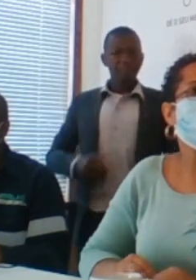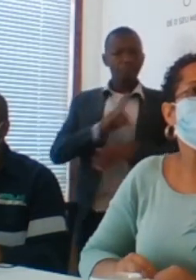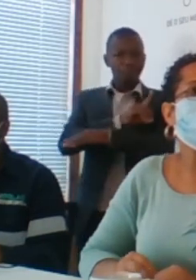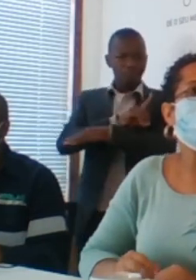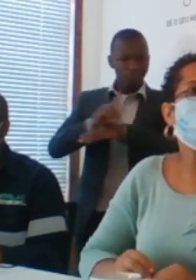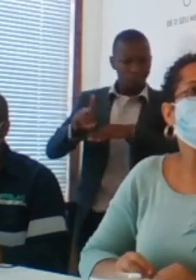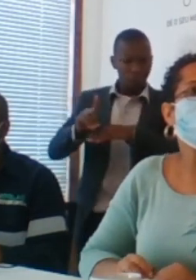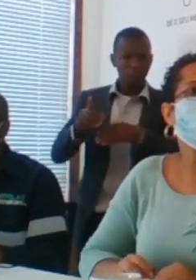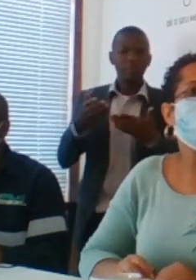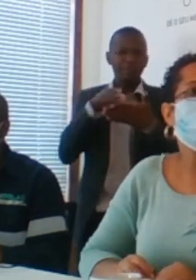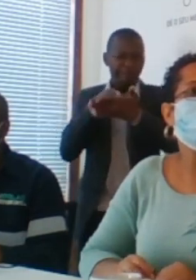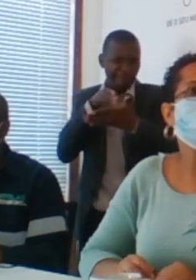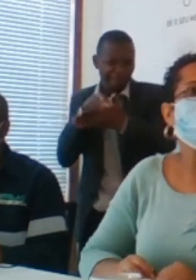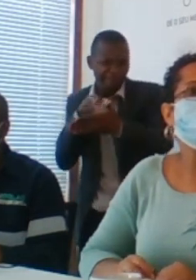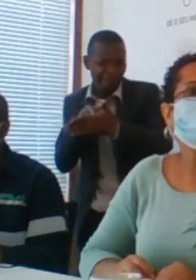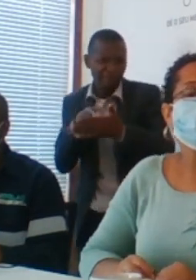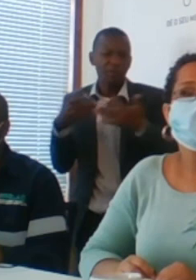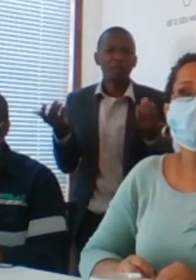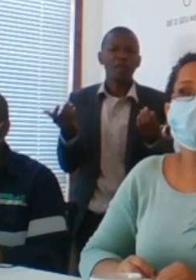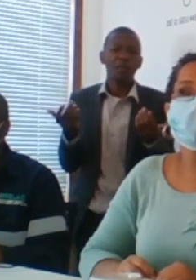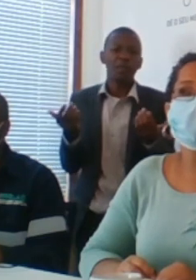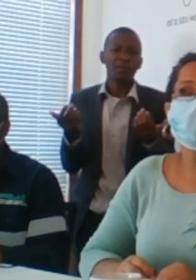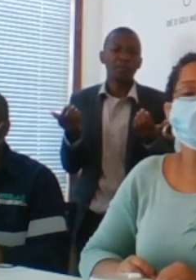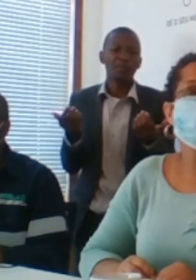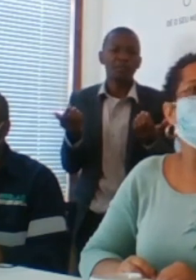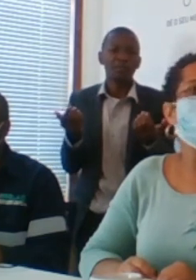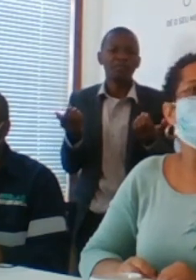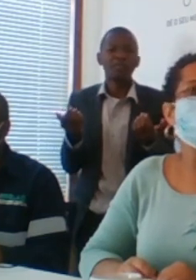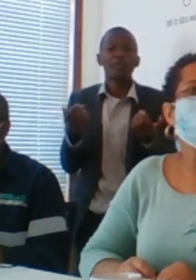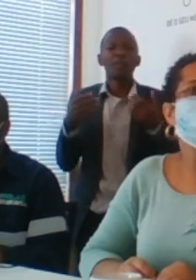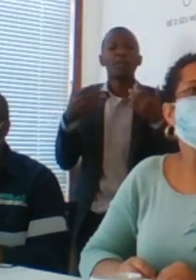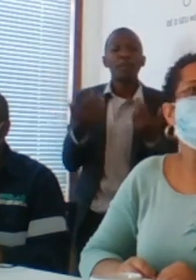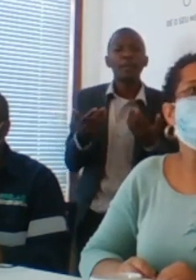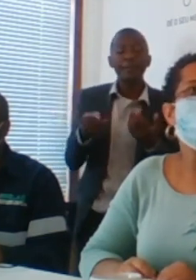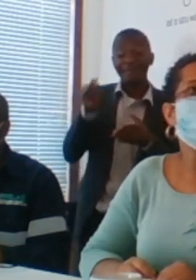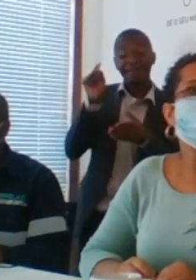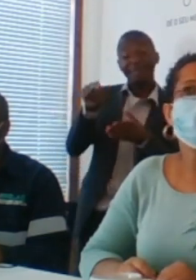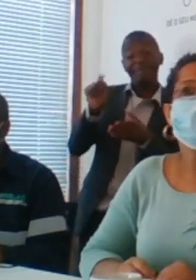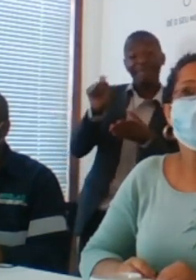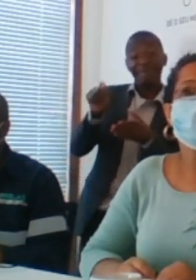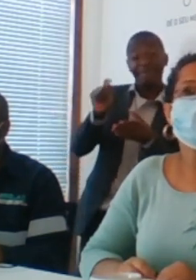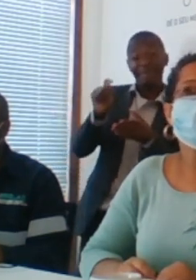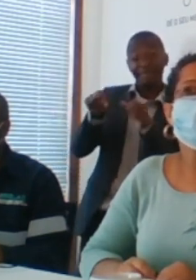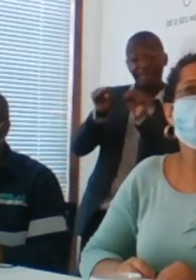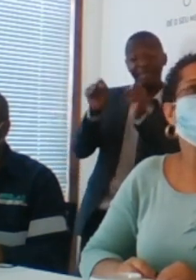physical impaired people, handicapped people. Yes, and we've got other